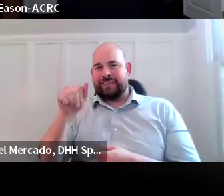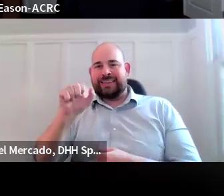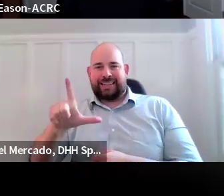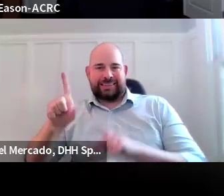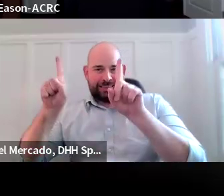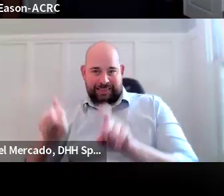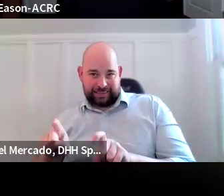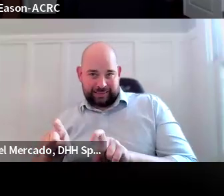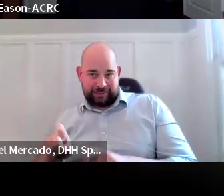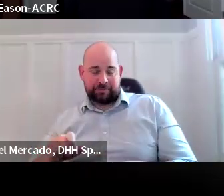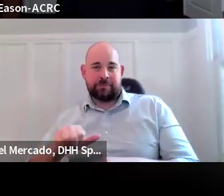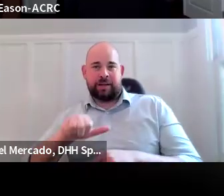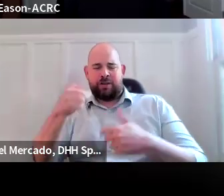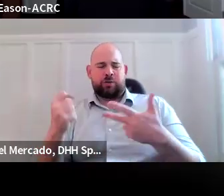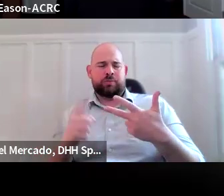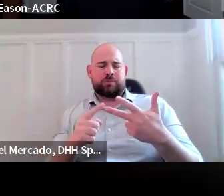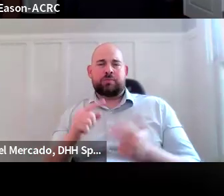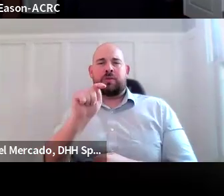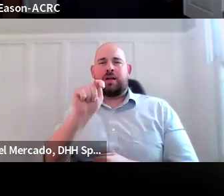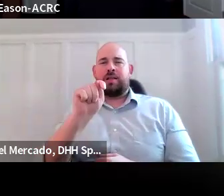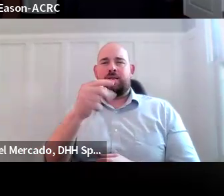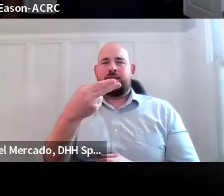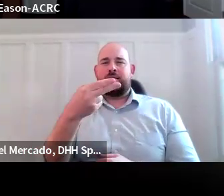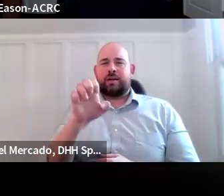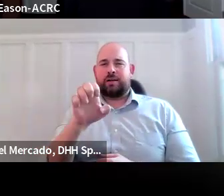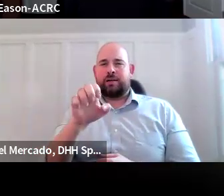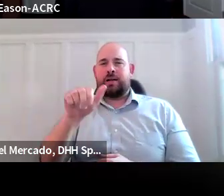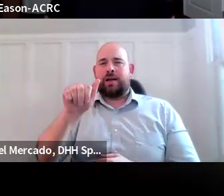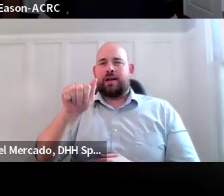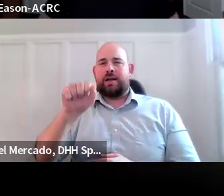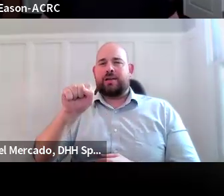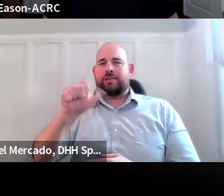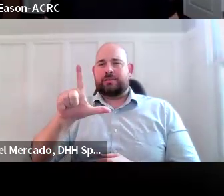is at RIT in New York. They also have an exam.